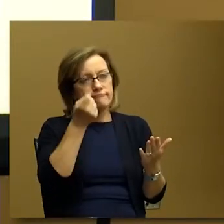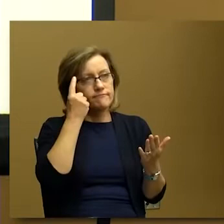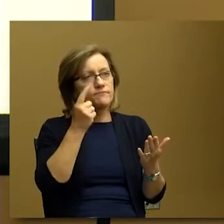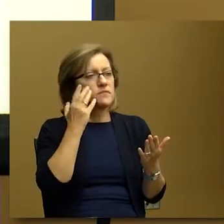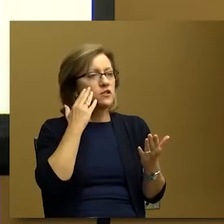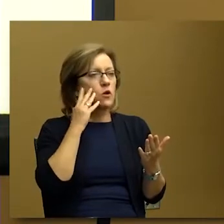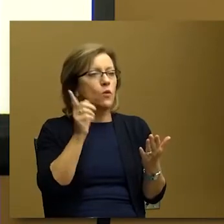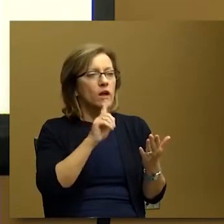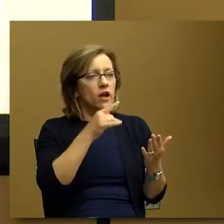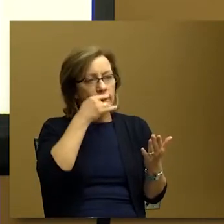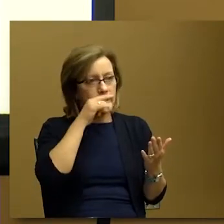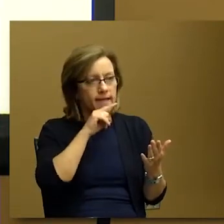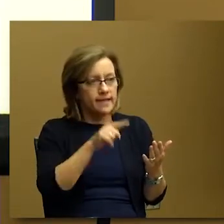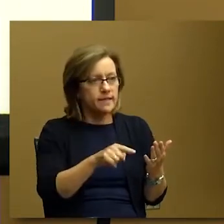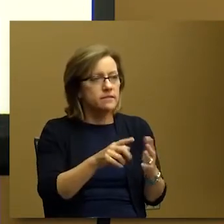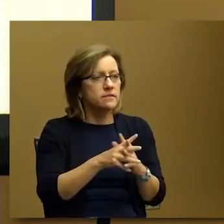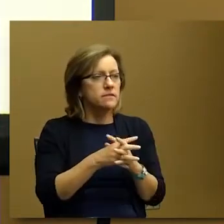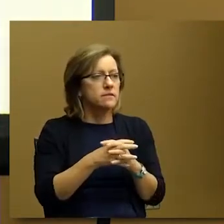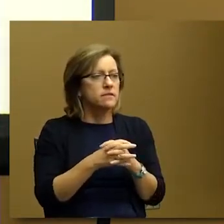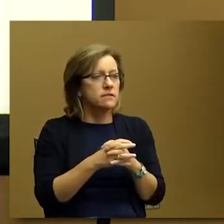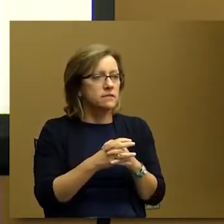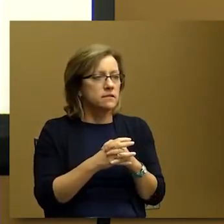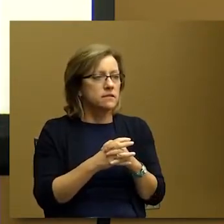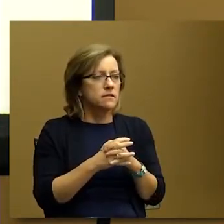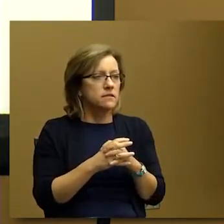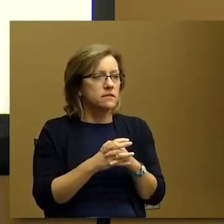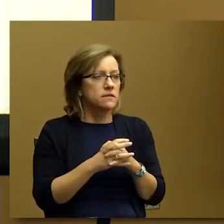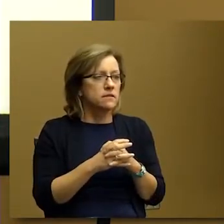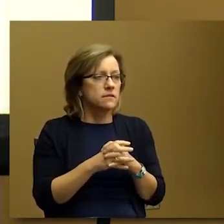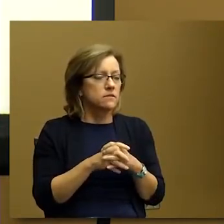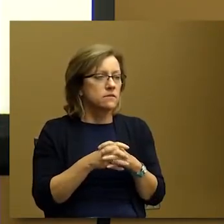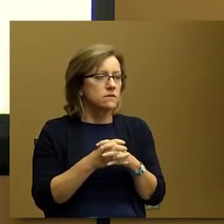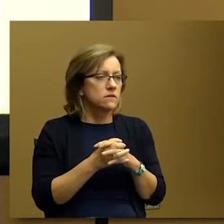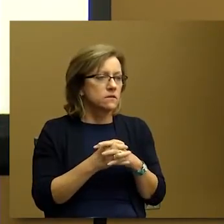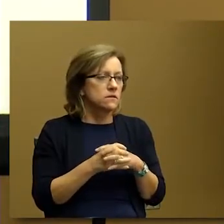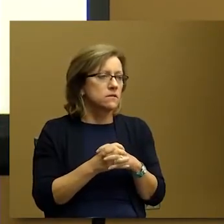kid is and look at what they're supposed to be,